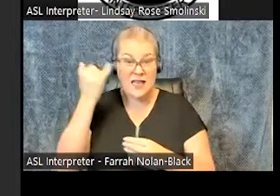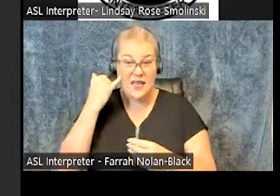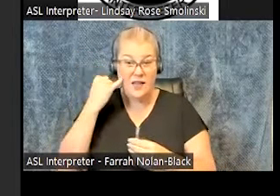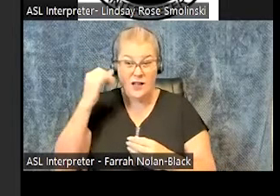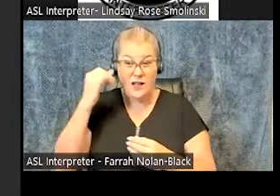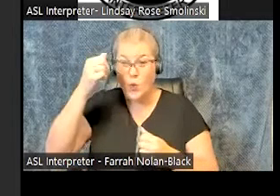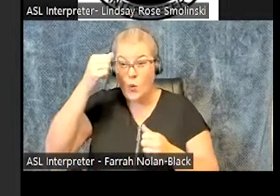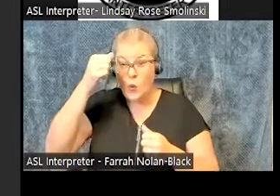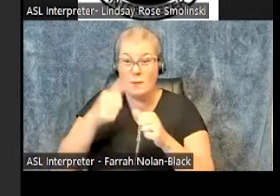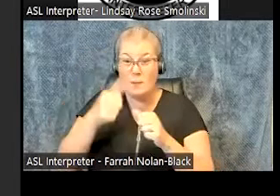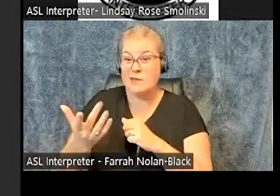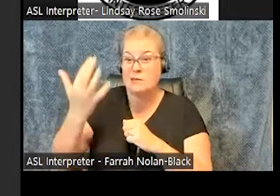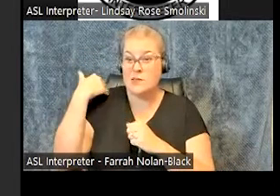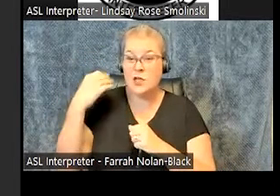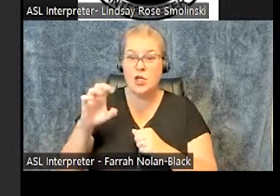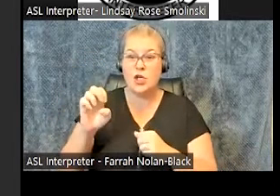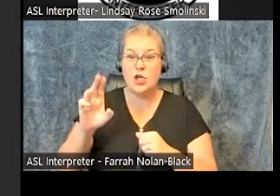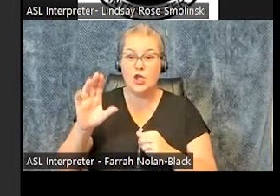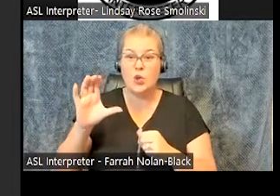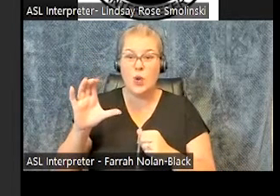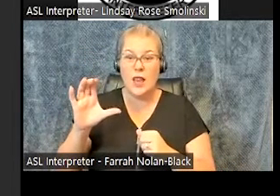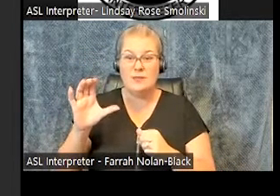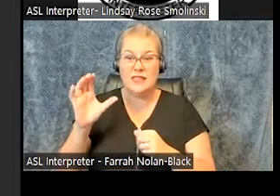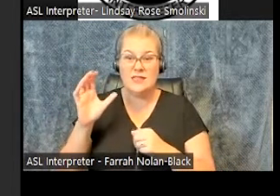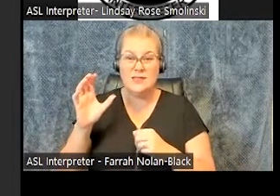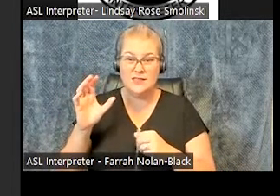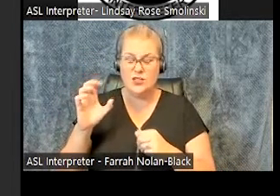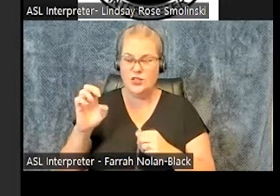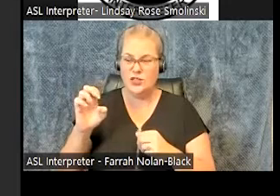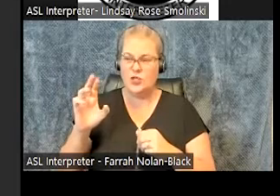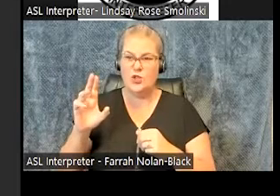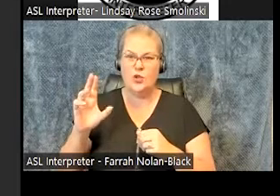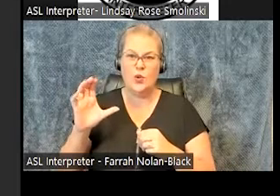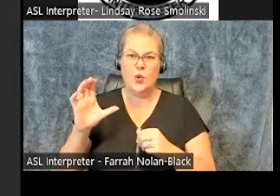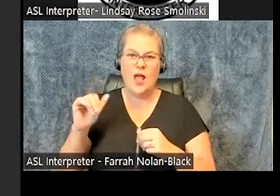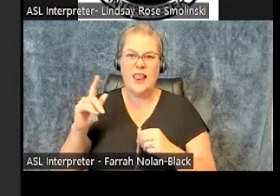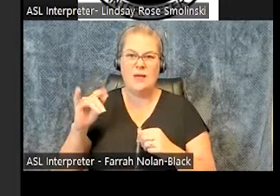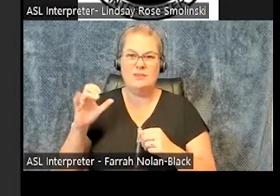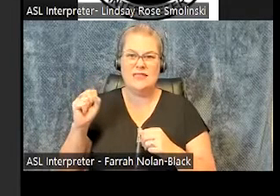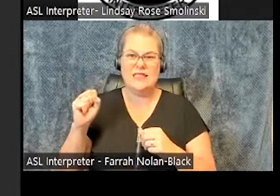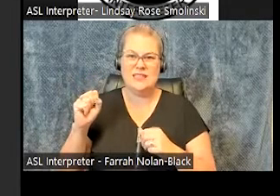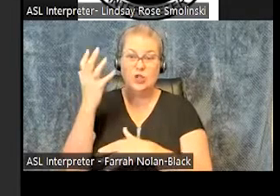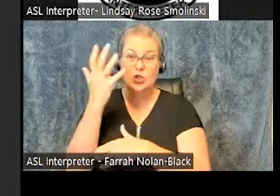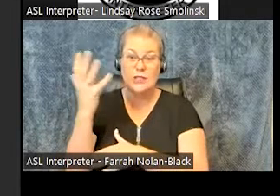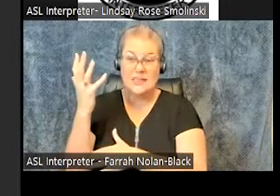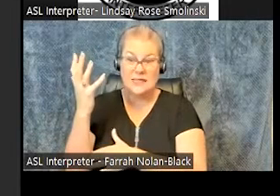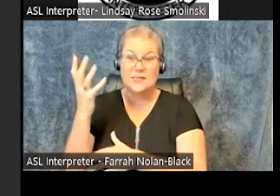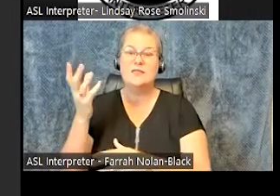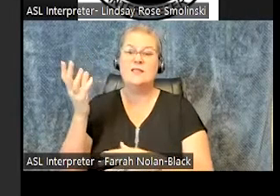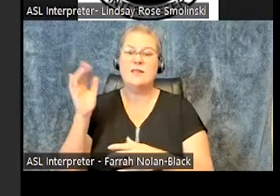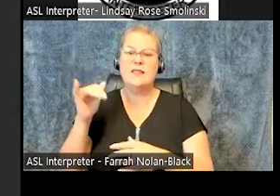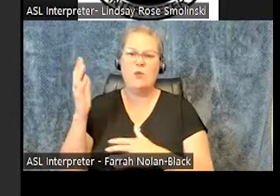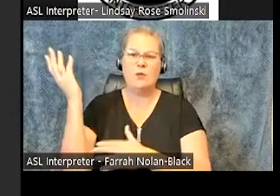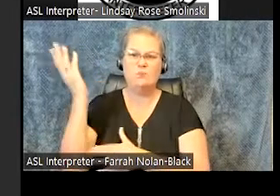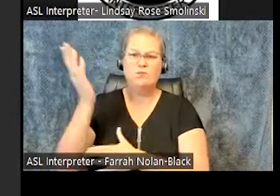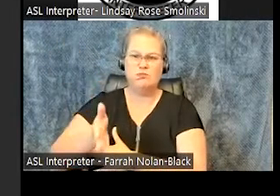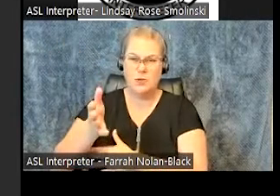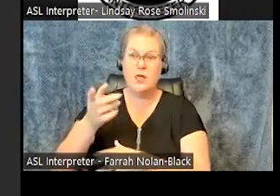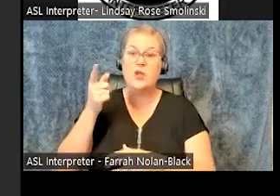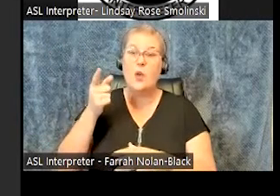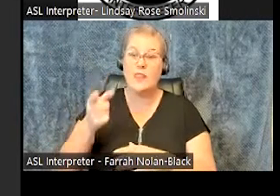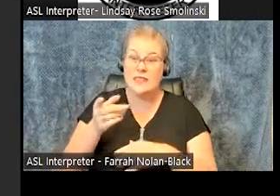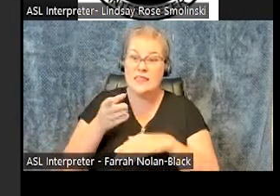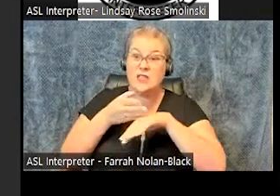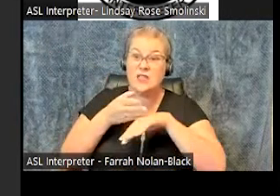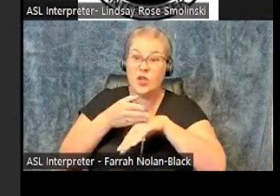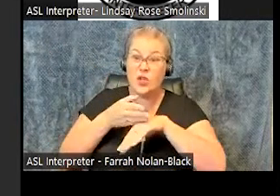Berkeley, last year, like a lot of them over on Claremont Canyon, I'm going to pass this around. This is blue gum eucalyptus, the wood everyone says